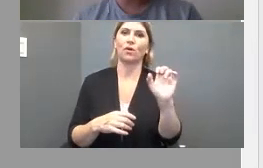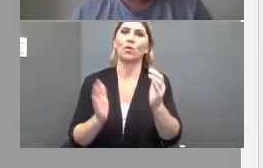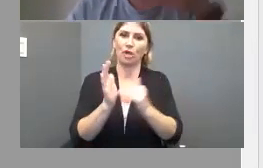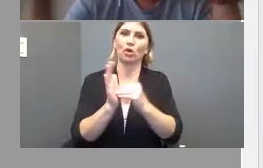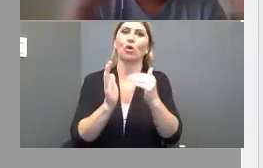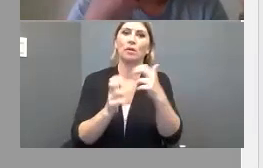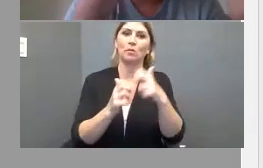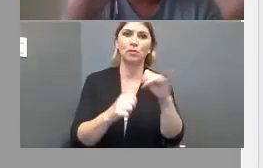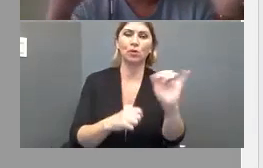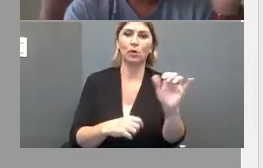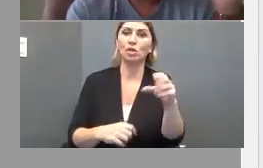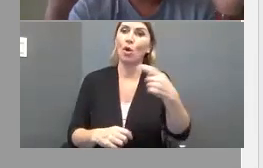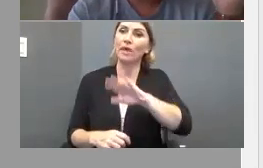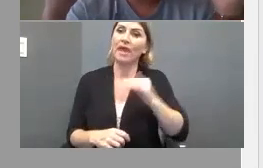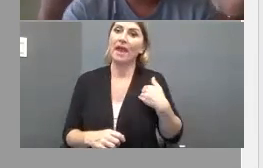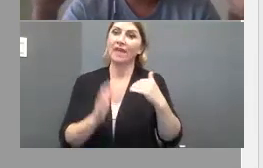these recurring functions,